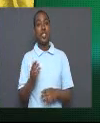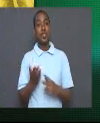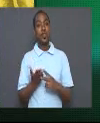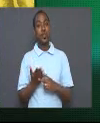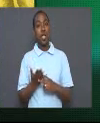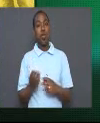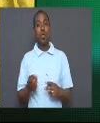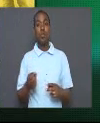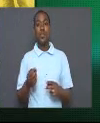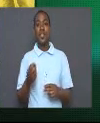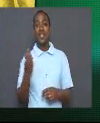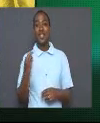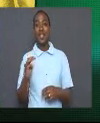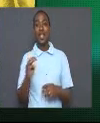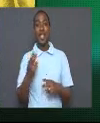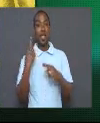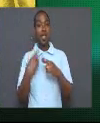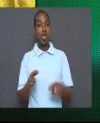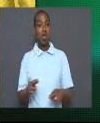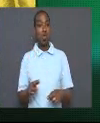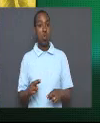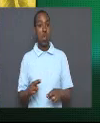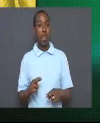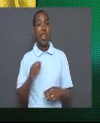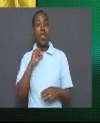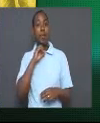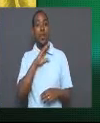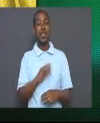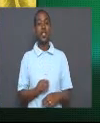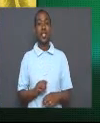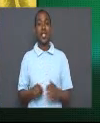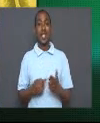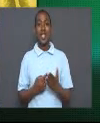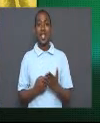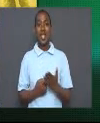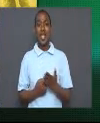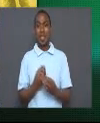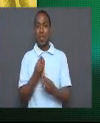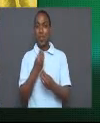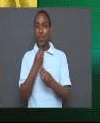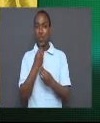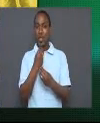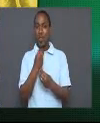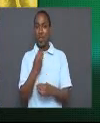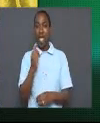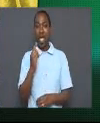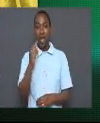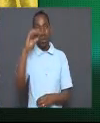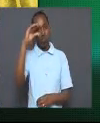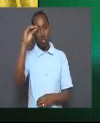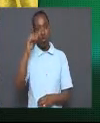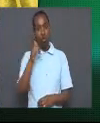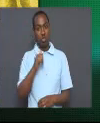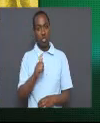eggs. If a person ingests the food, he or she can